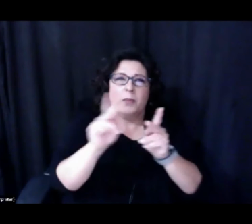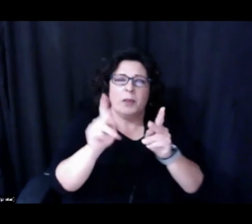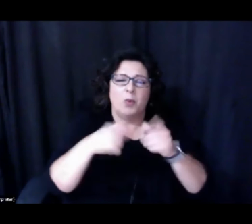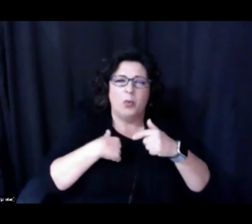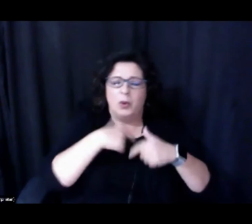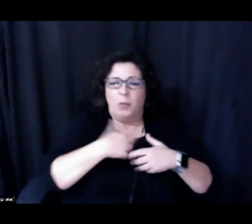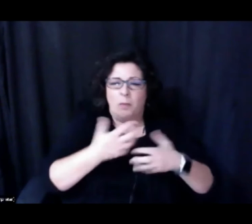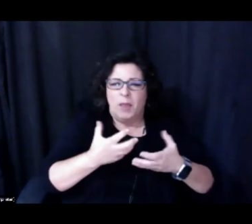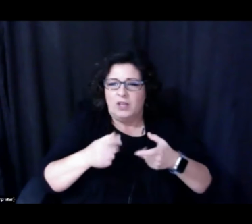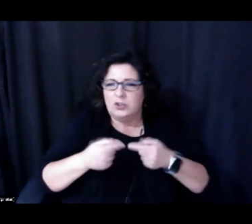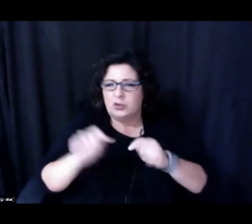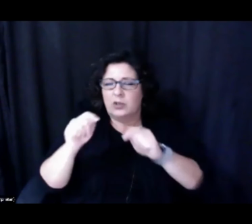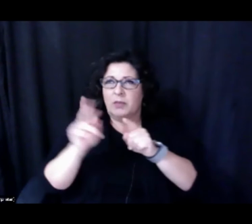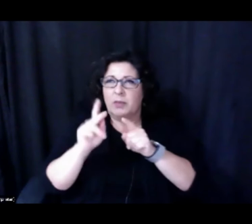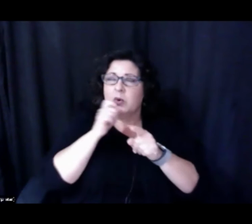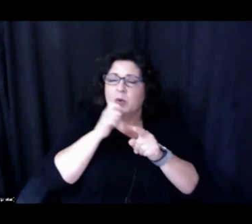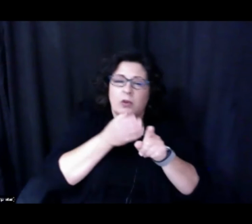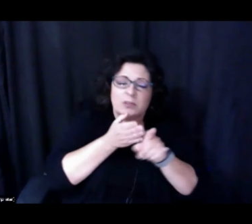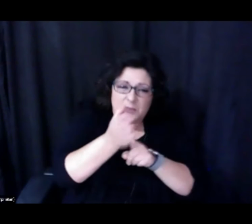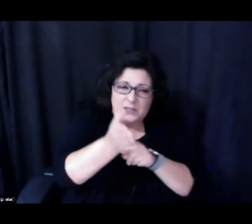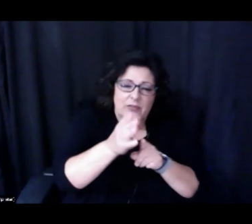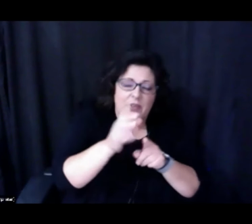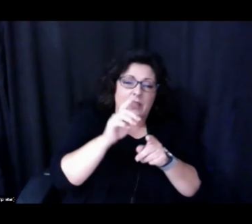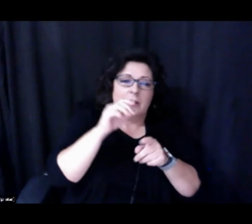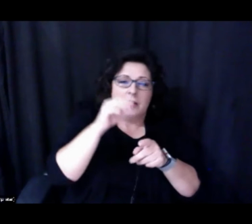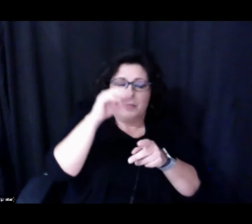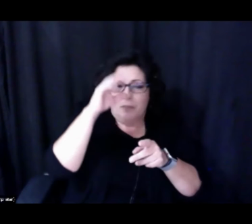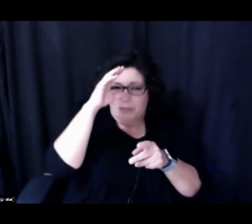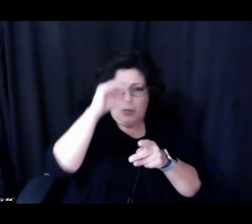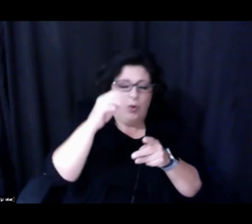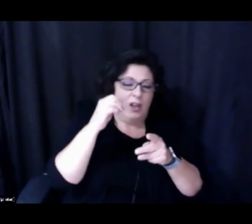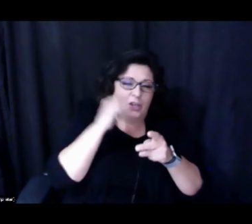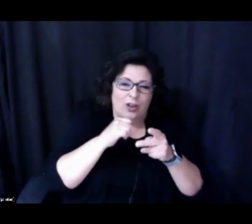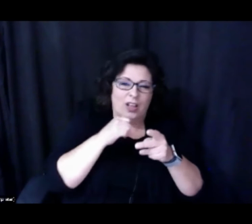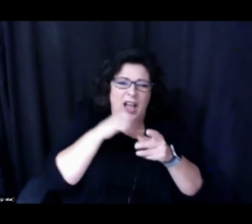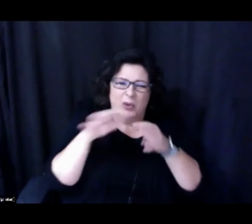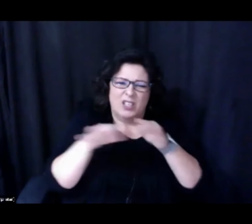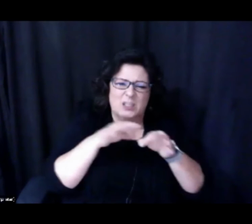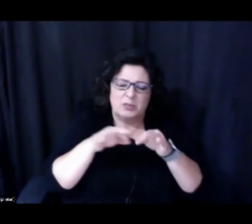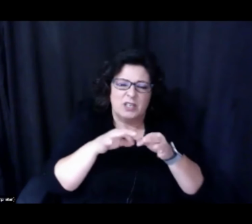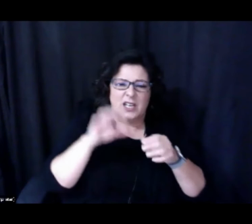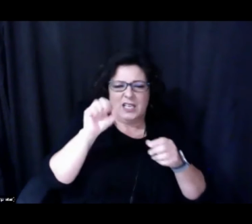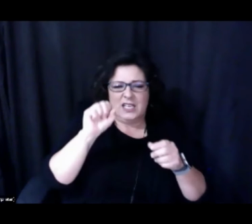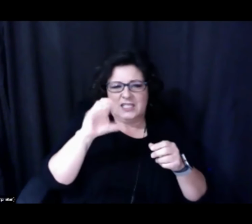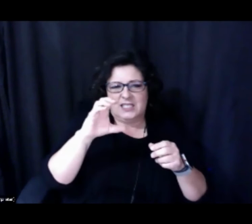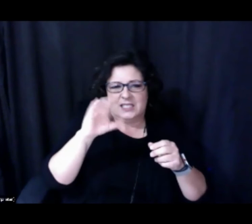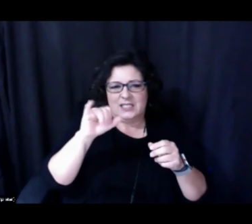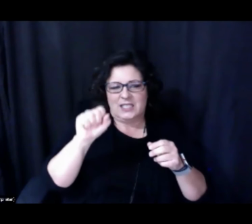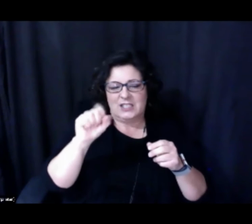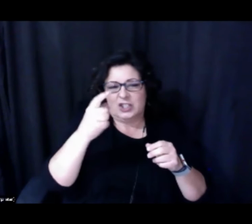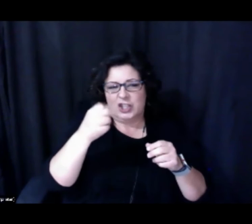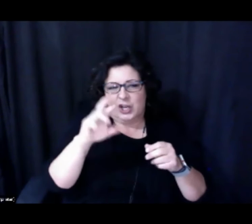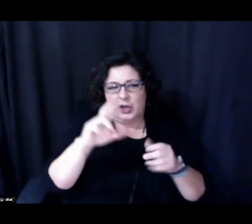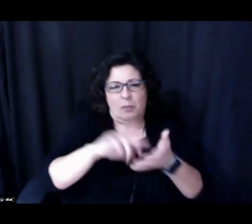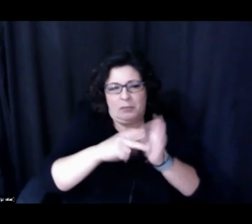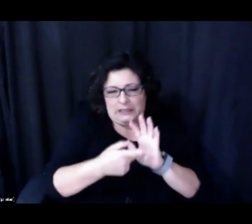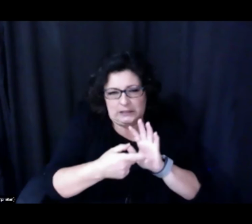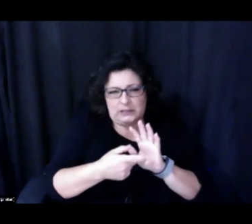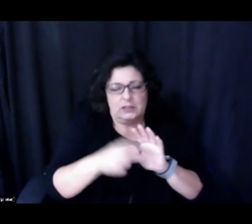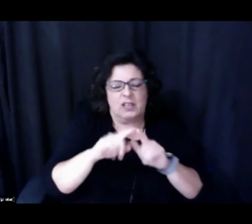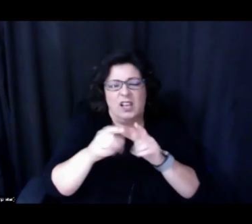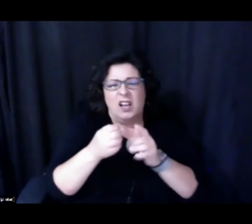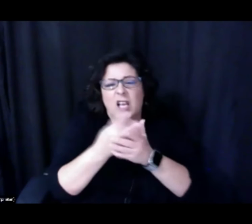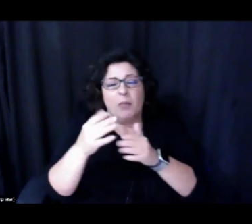might treat cisgender people. And don't worry, I'm going to also explain what cisgender means on the next slide, or in a couple